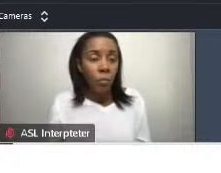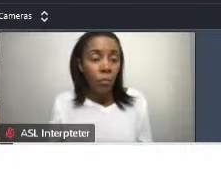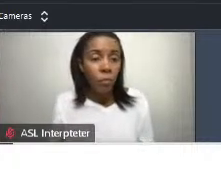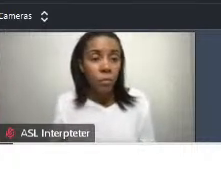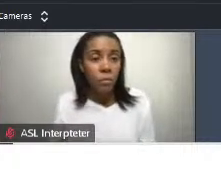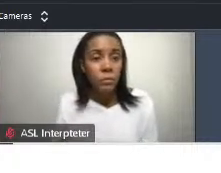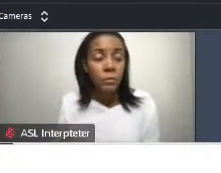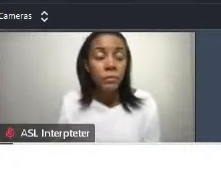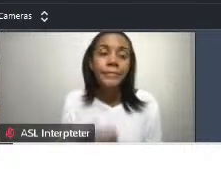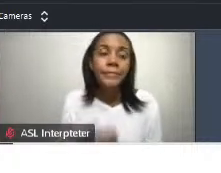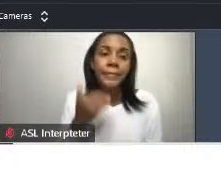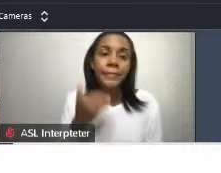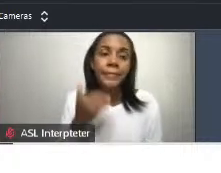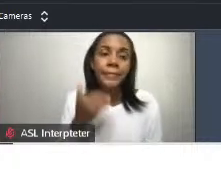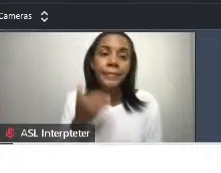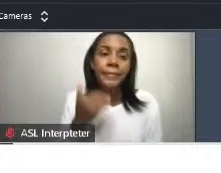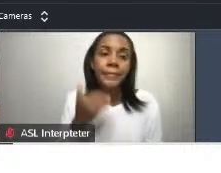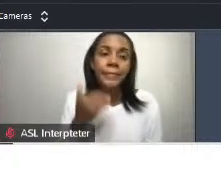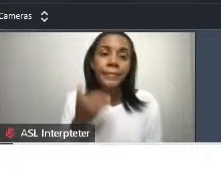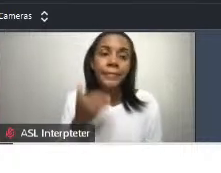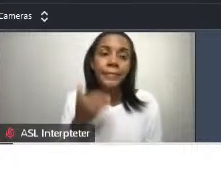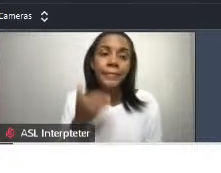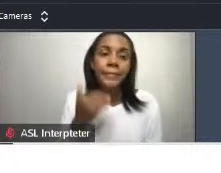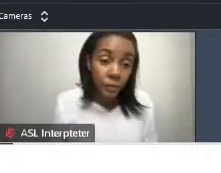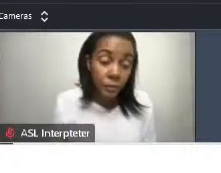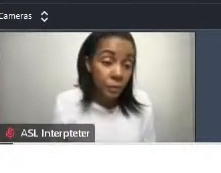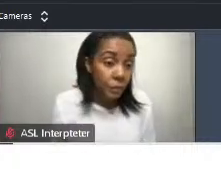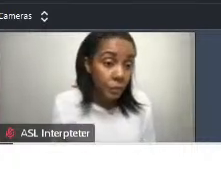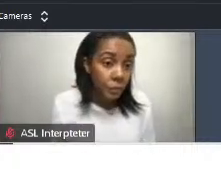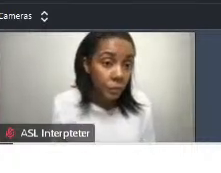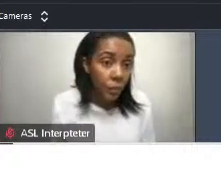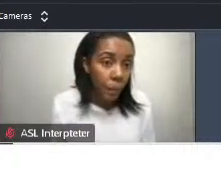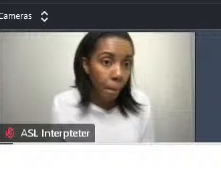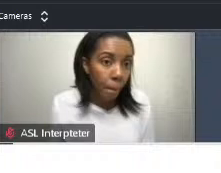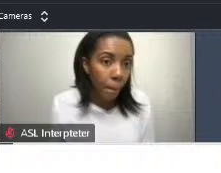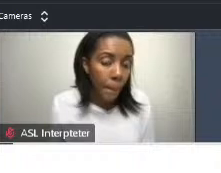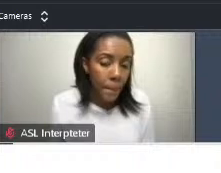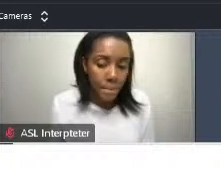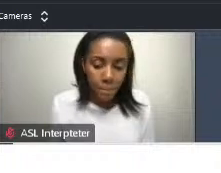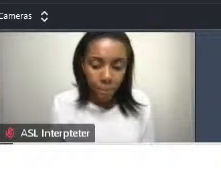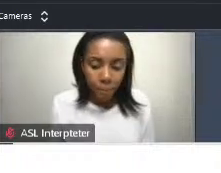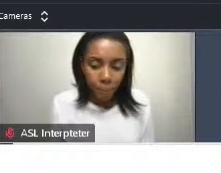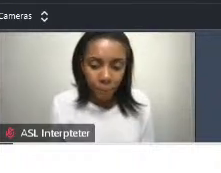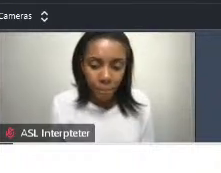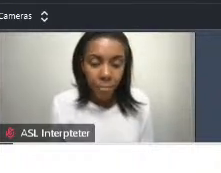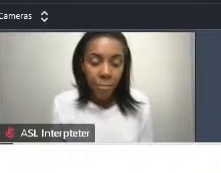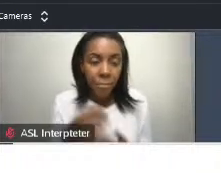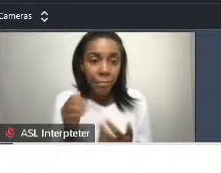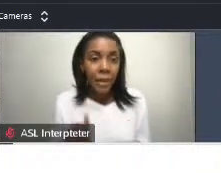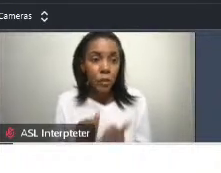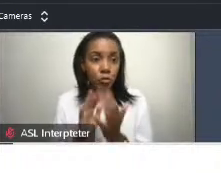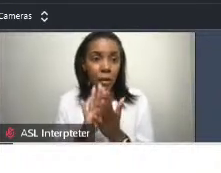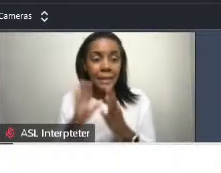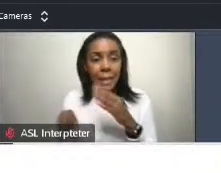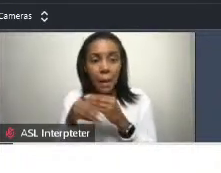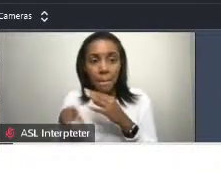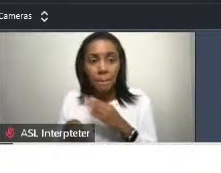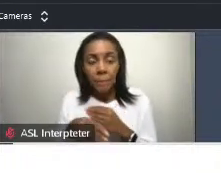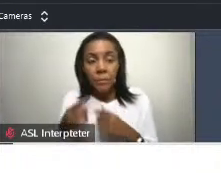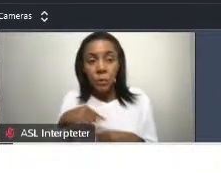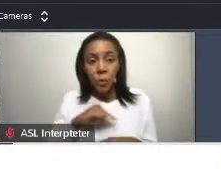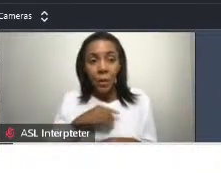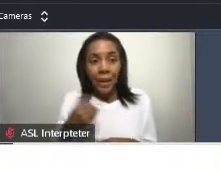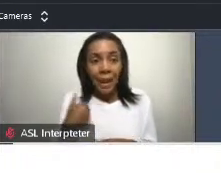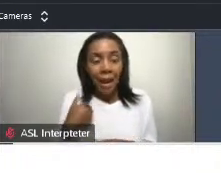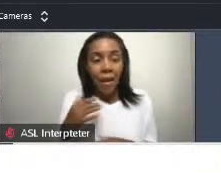Thank you. Thanks, sir. Mr. Chairman, address the amendments that we have regarding